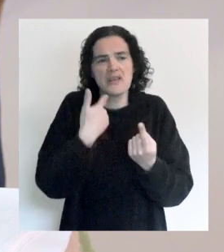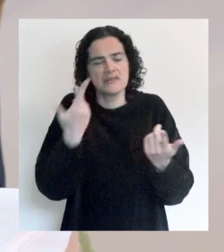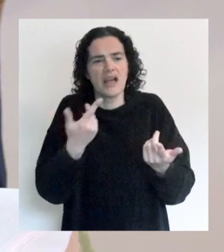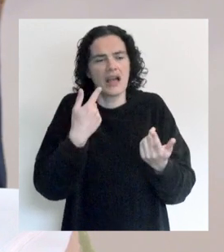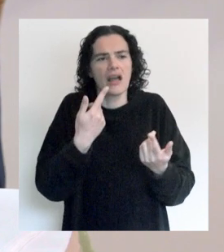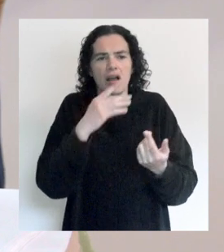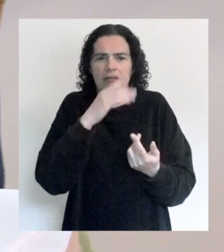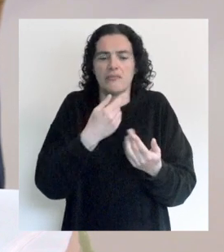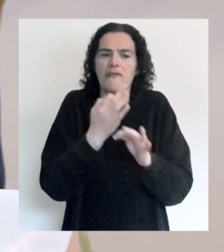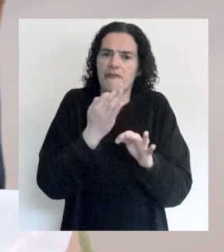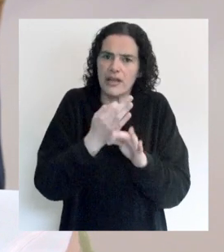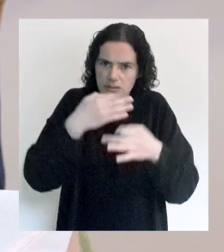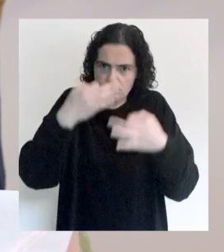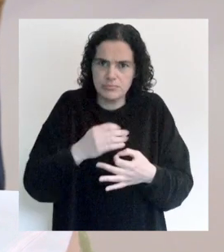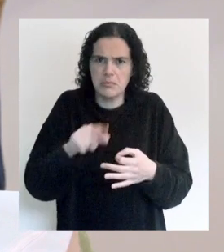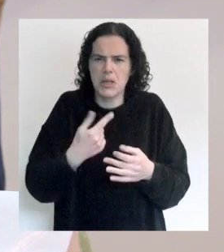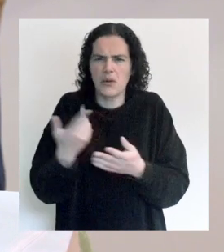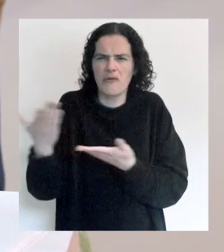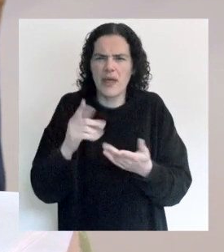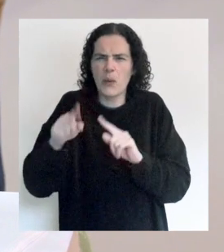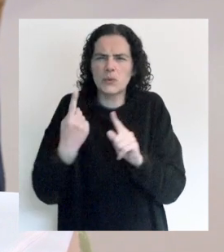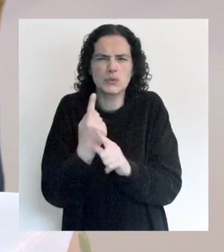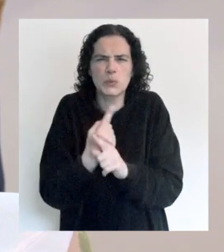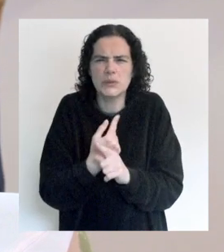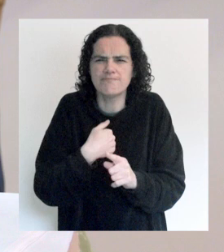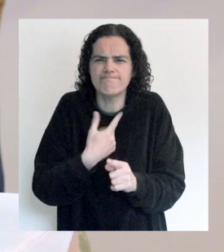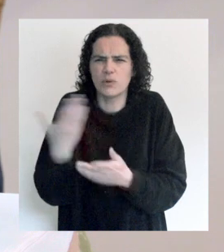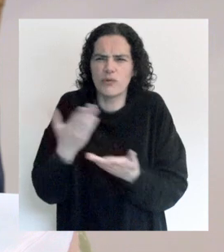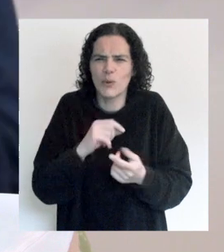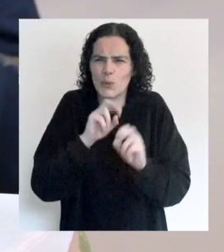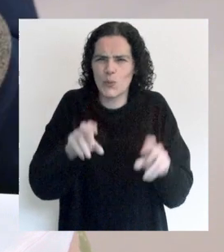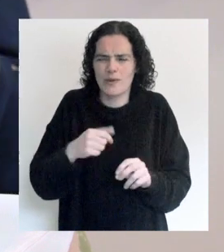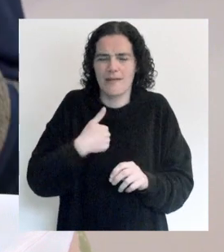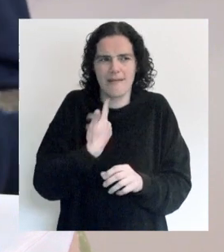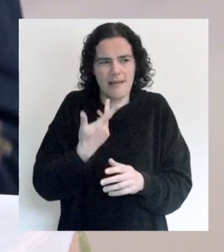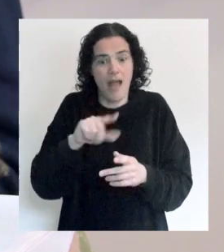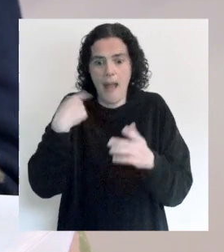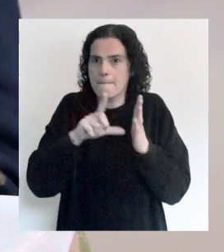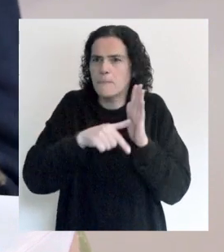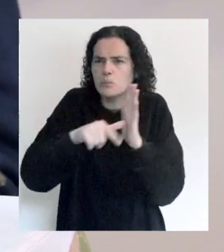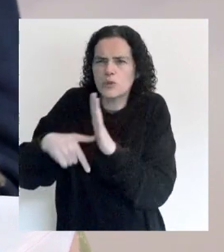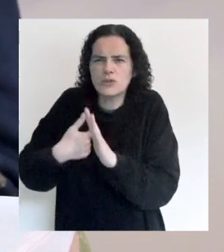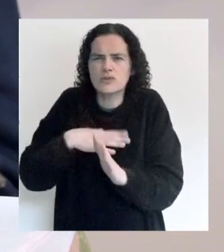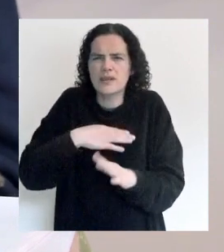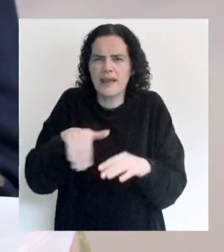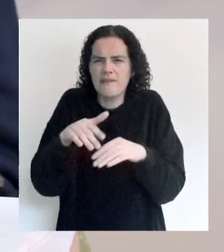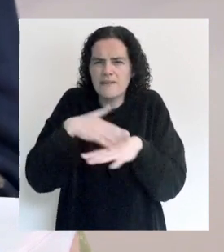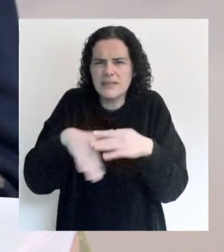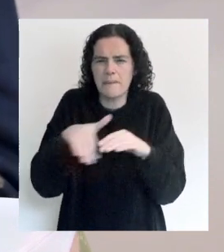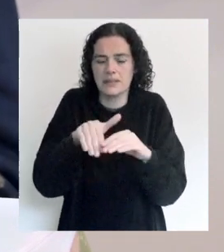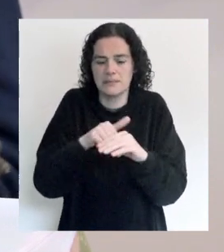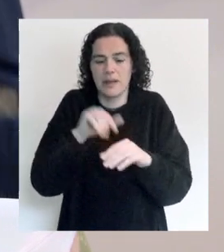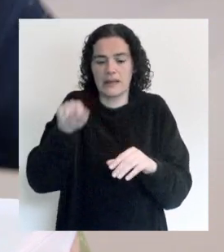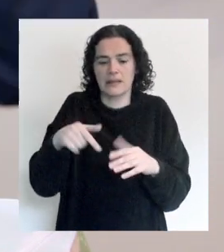public commission. But I'm never invited to do all these other things I want to do. There is no outlet for that. I have all these projects I want to work